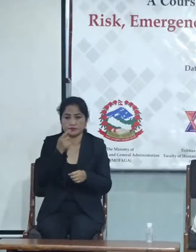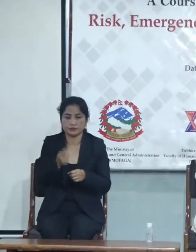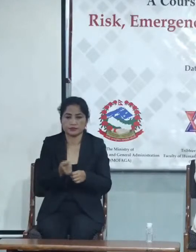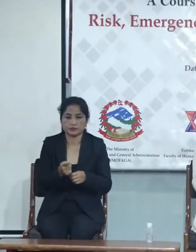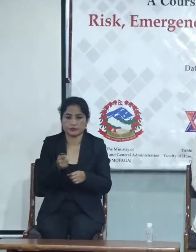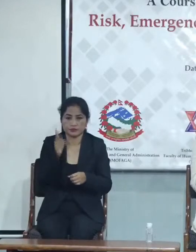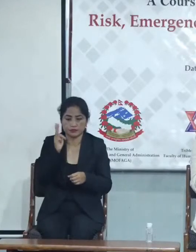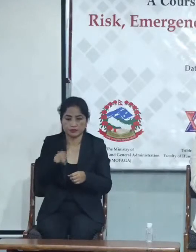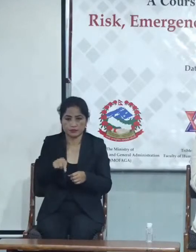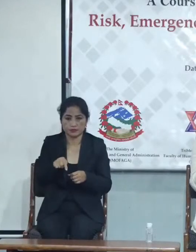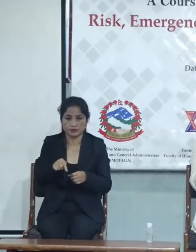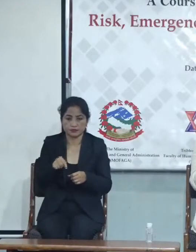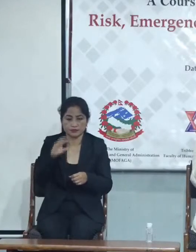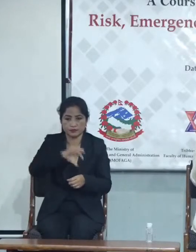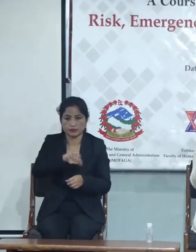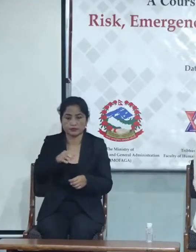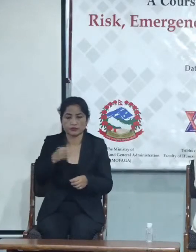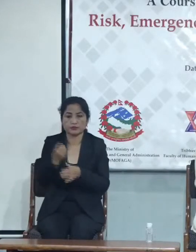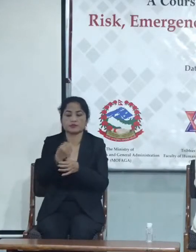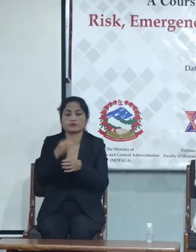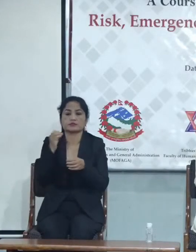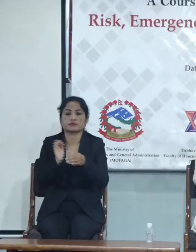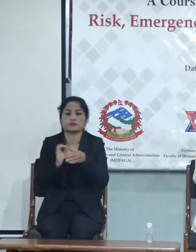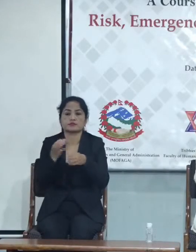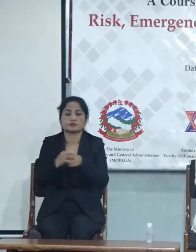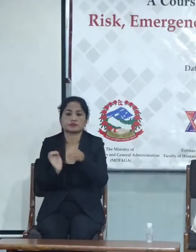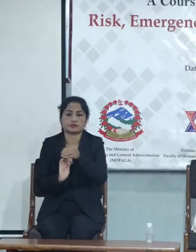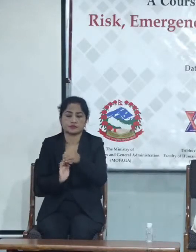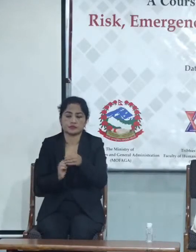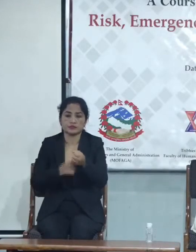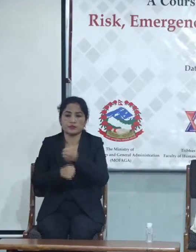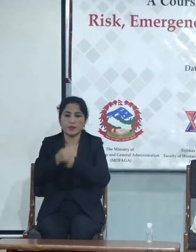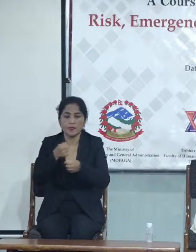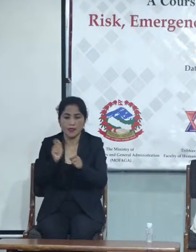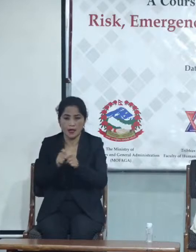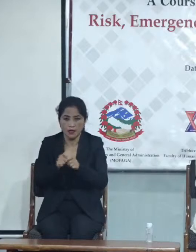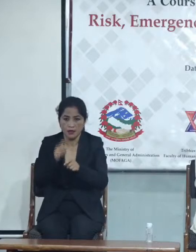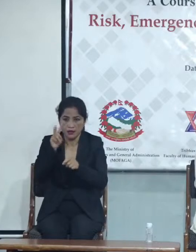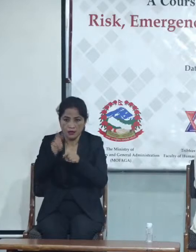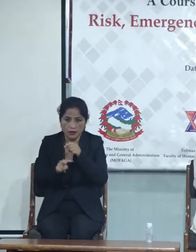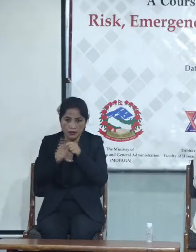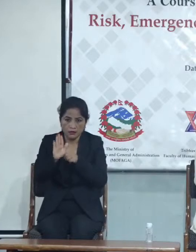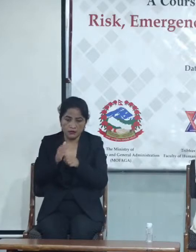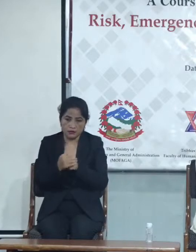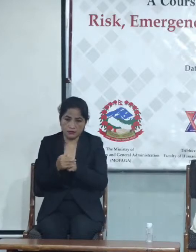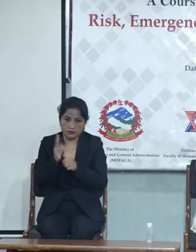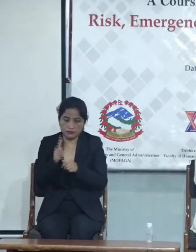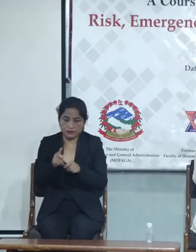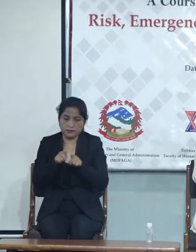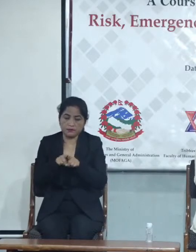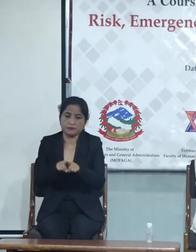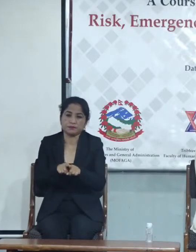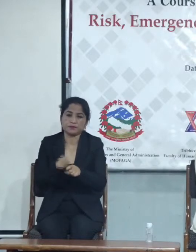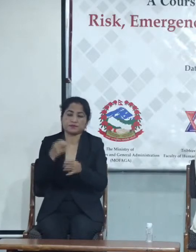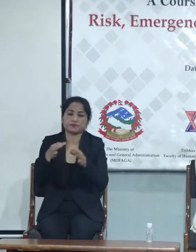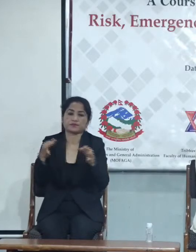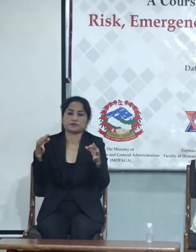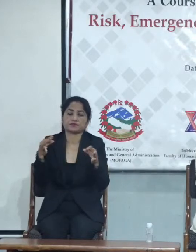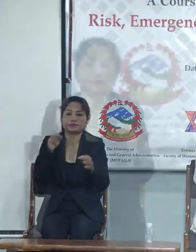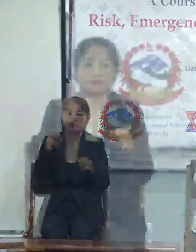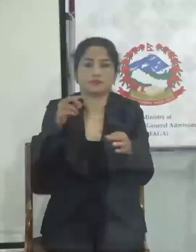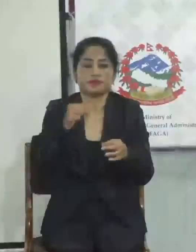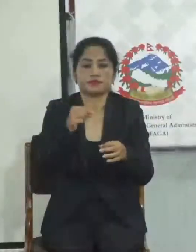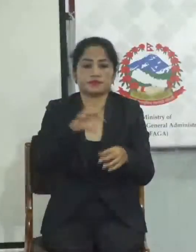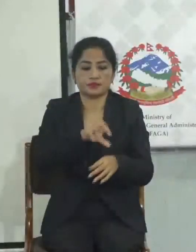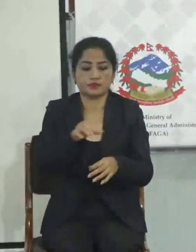committee, should be well coordinated on that, and also various NGO partners can coordinate. The local FM radio, online media,